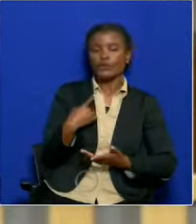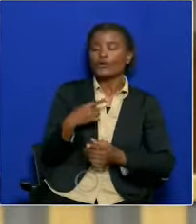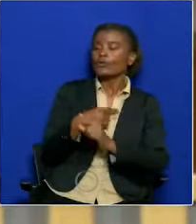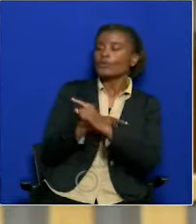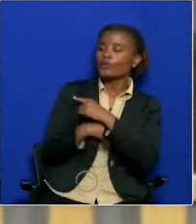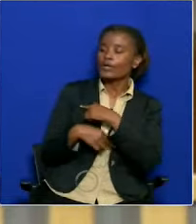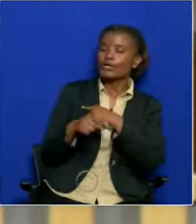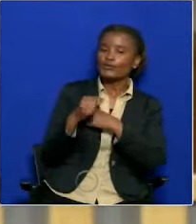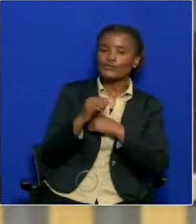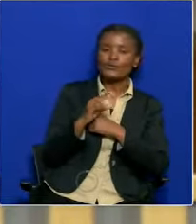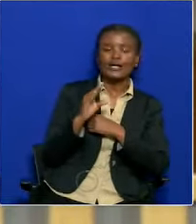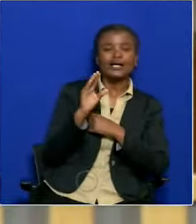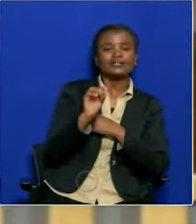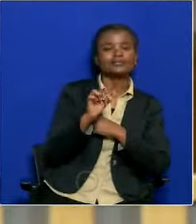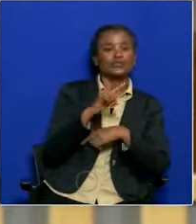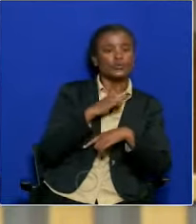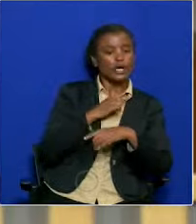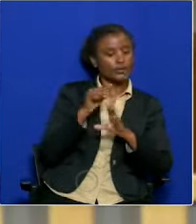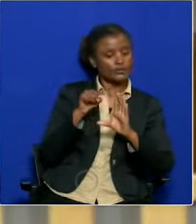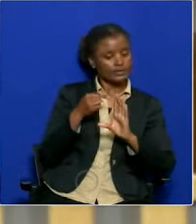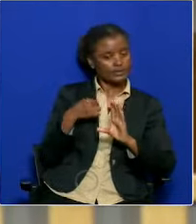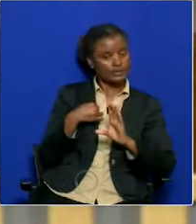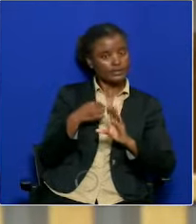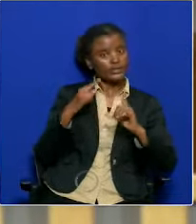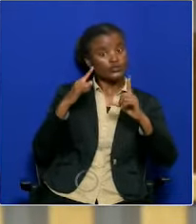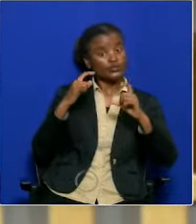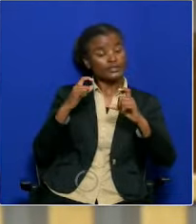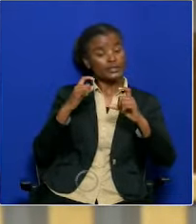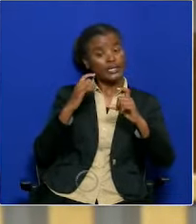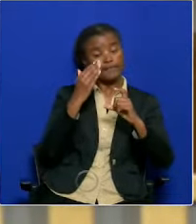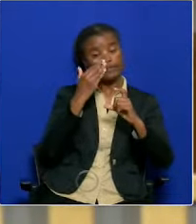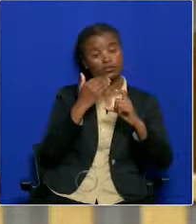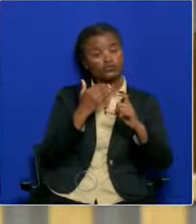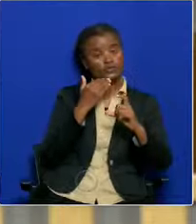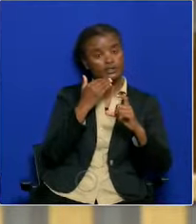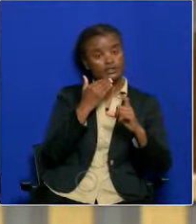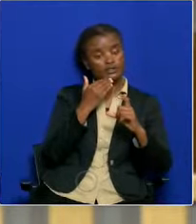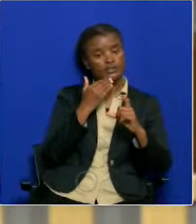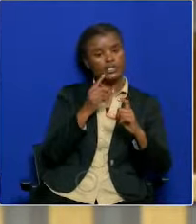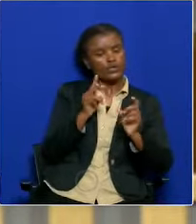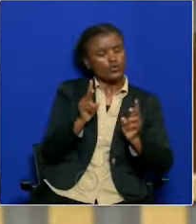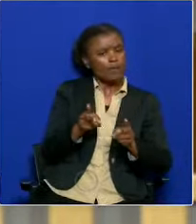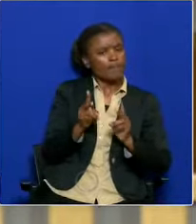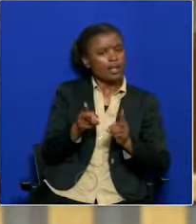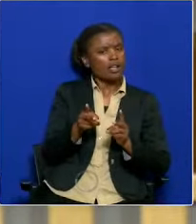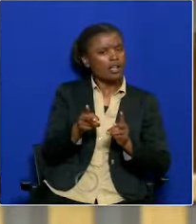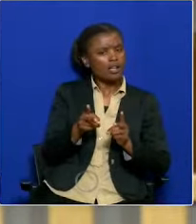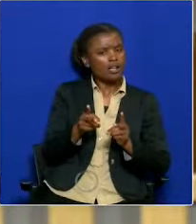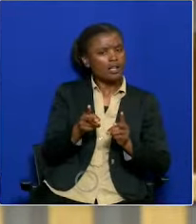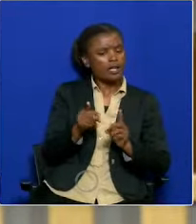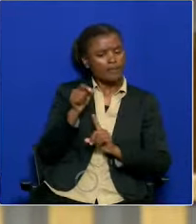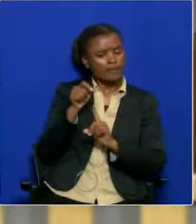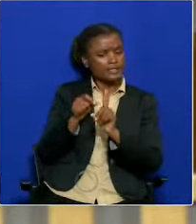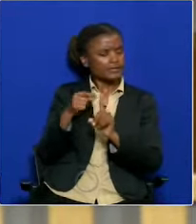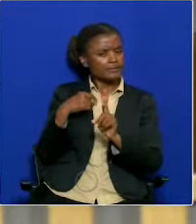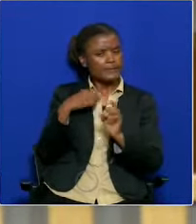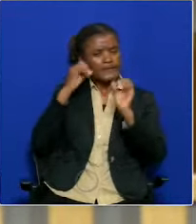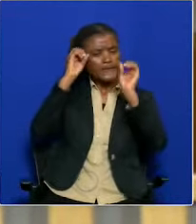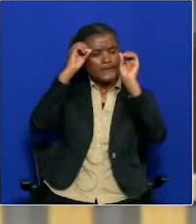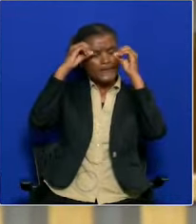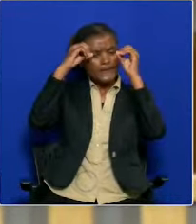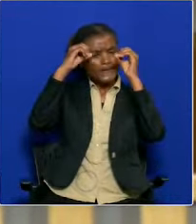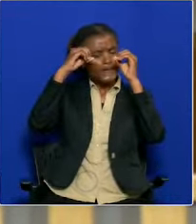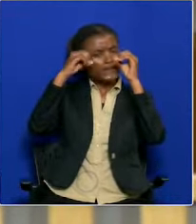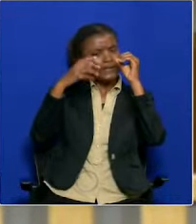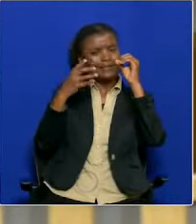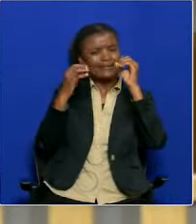you the screenshot, the natural reaction of someone who has absolutely no knowledge about why